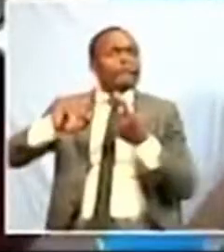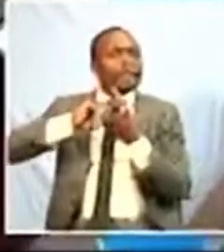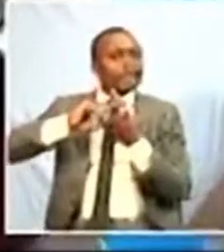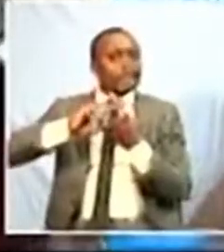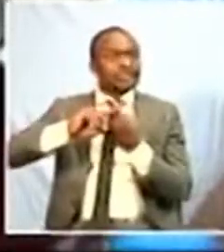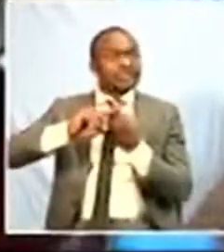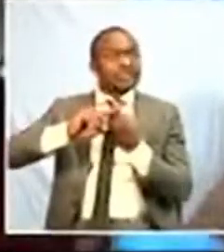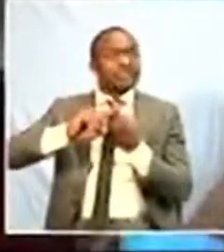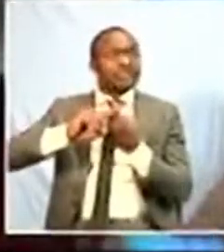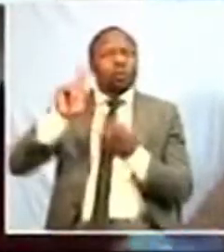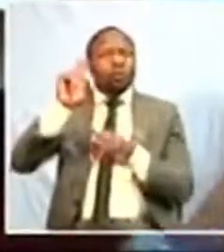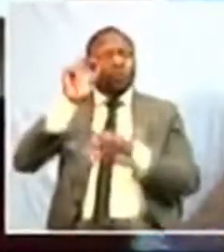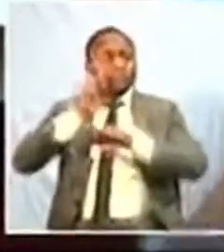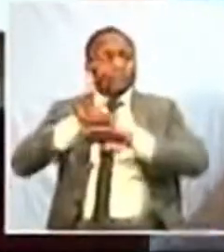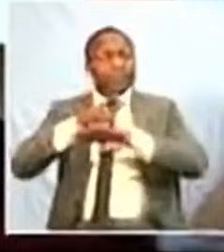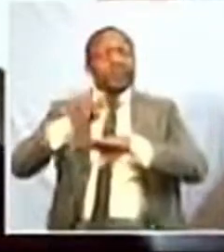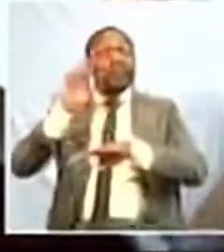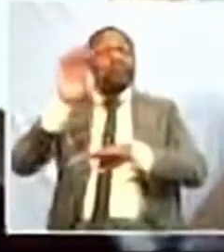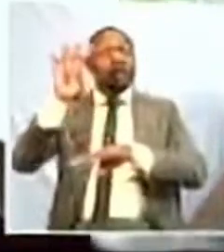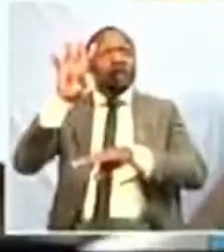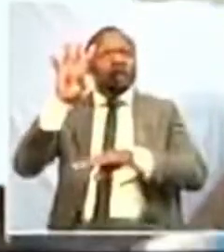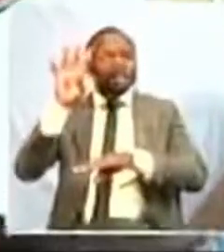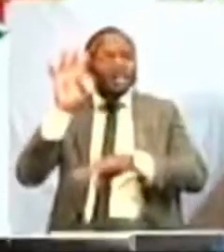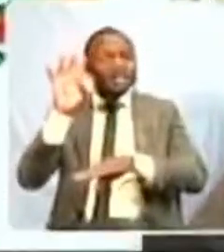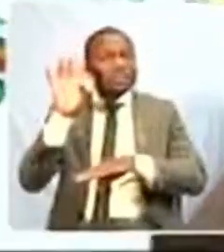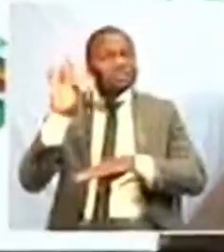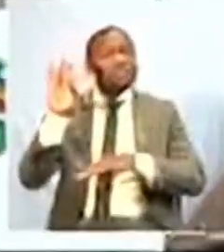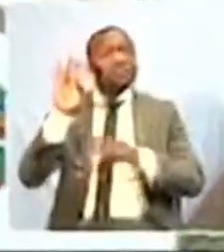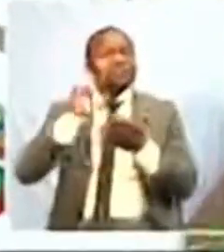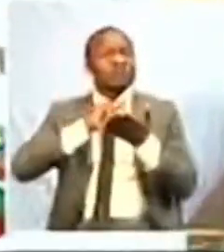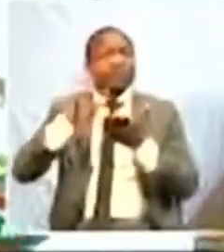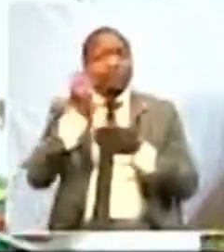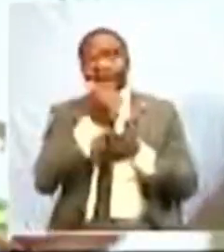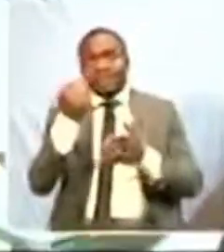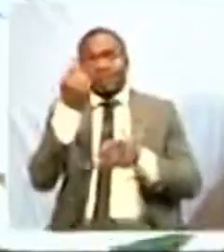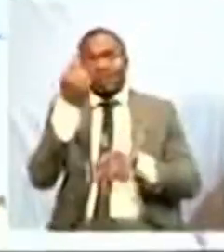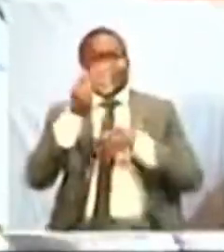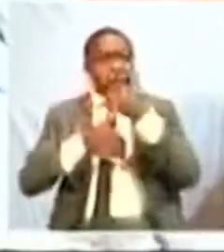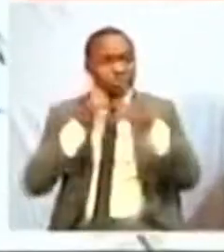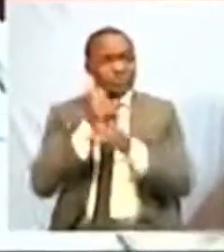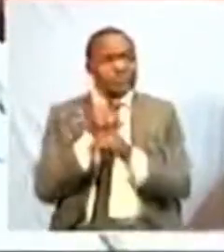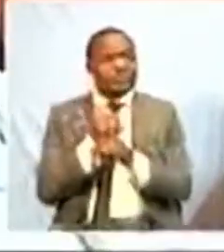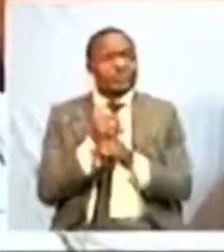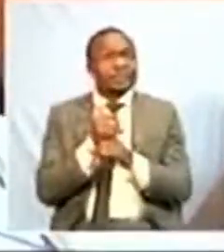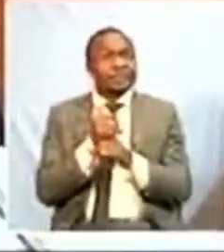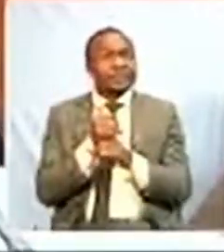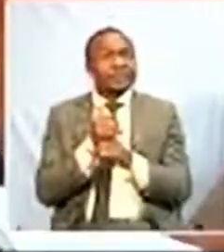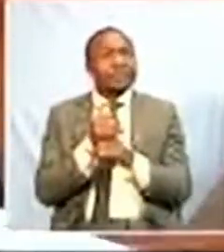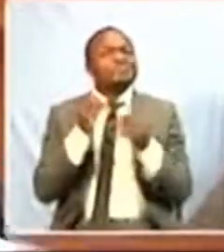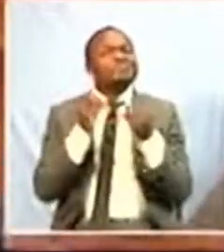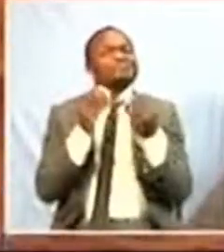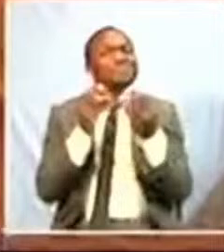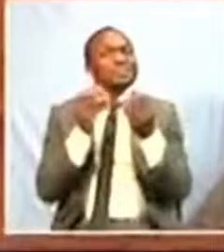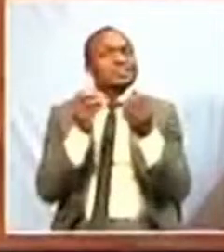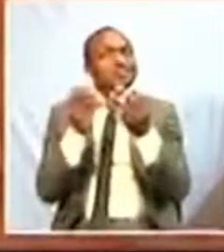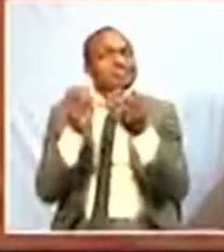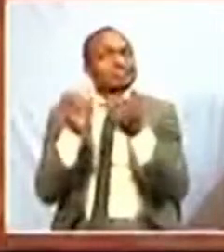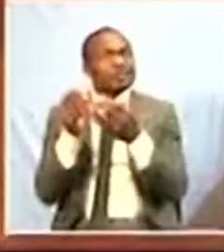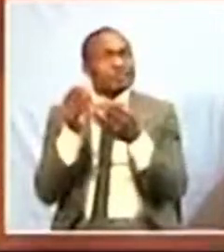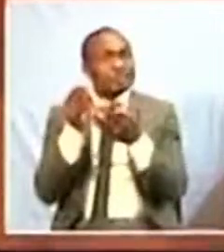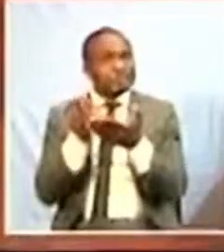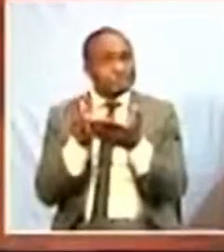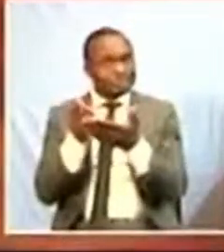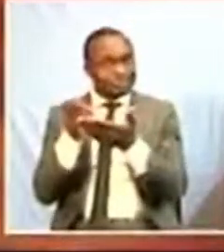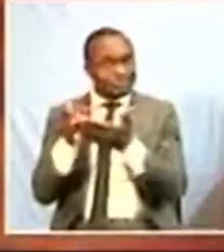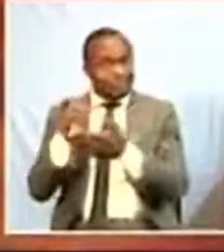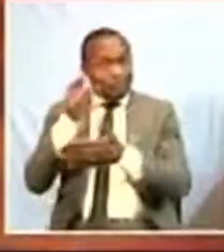There is one project, 47 weeks, another one, 1 year, something. Most of them in that range.